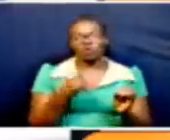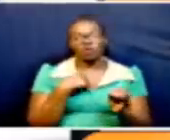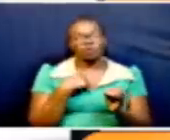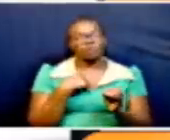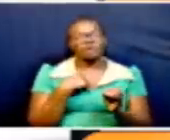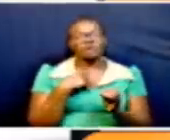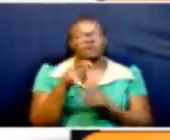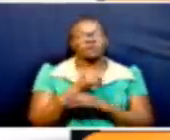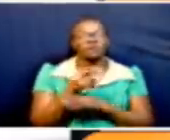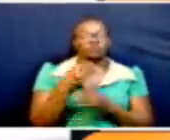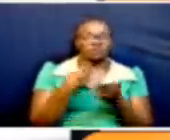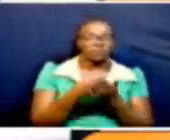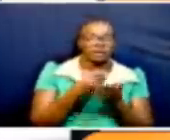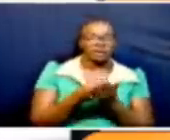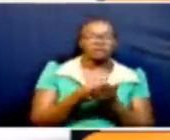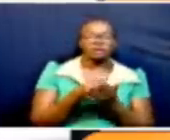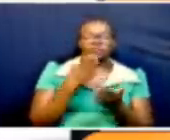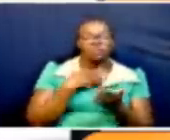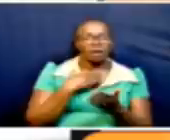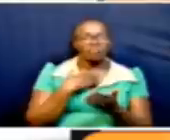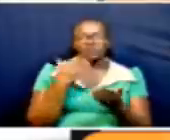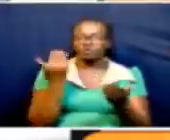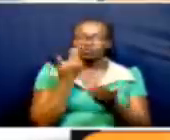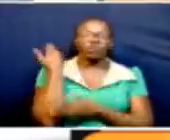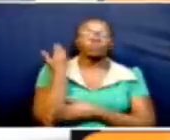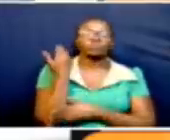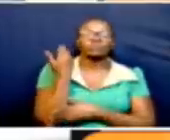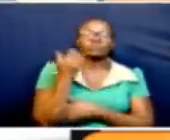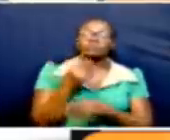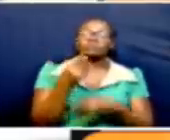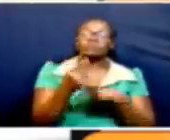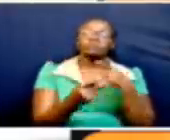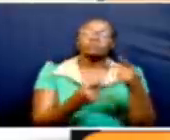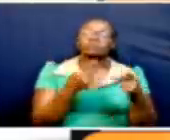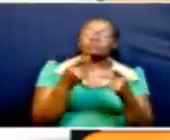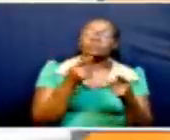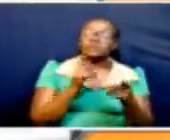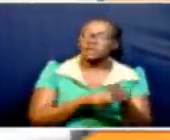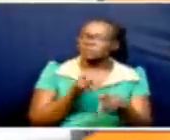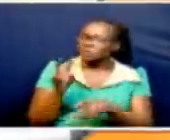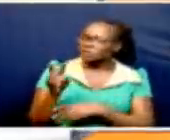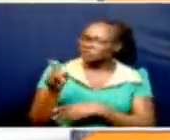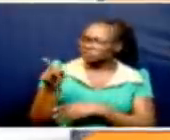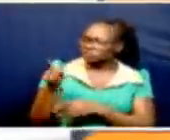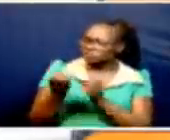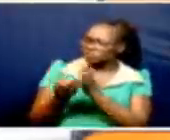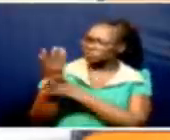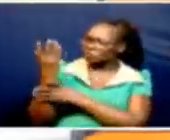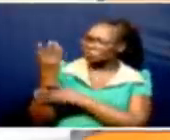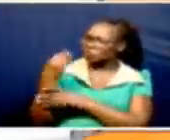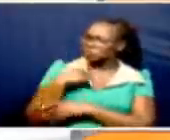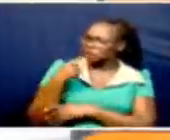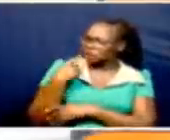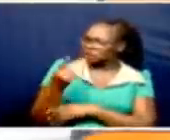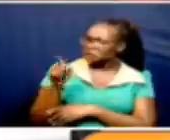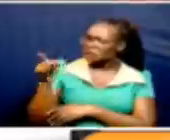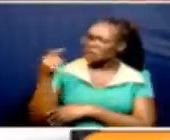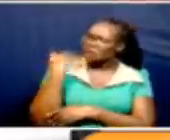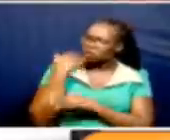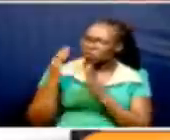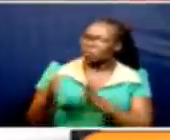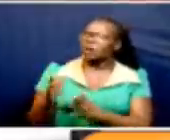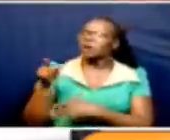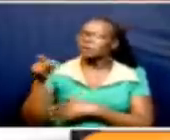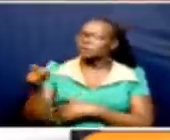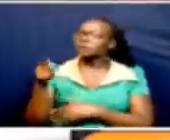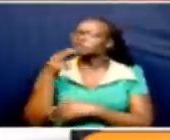around using my money and playing around. Then after some few years, when I see Babu growing, I start saying, Babu is a thug, he's a devil worshiper.